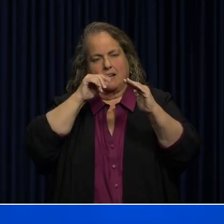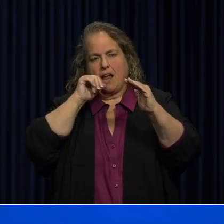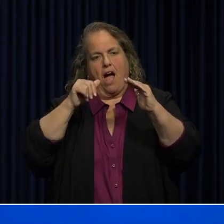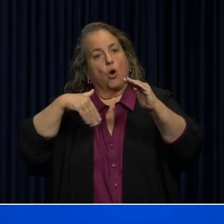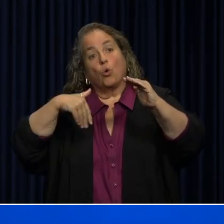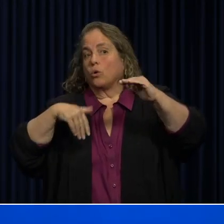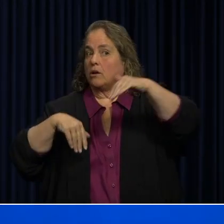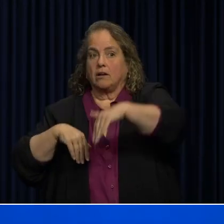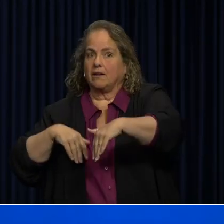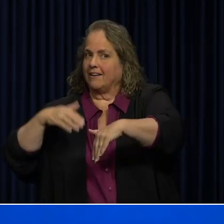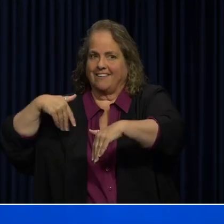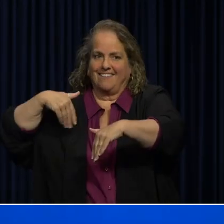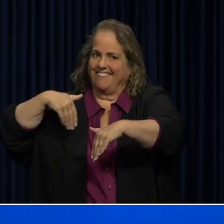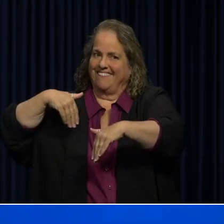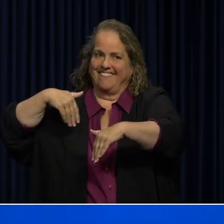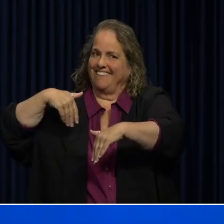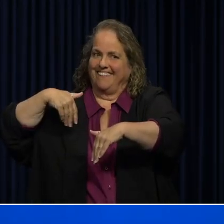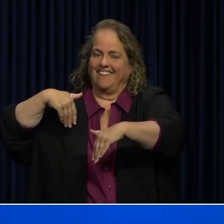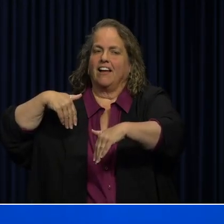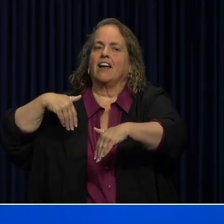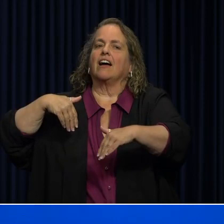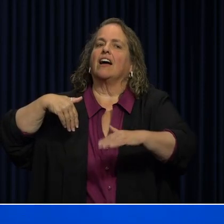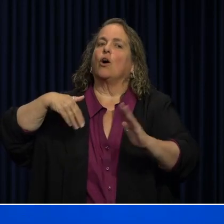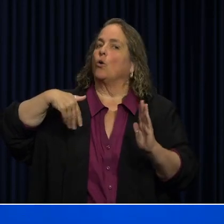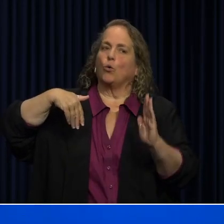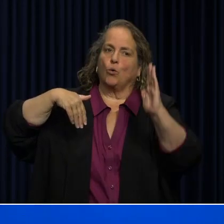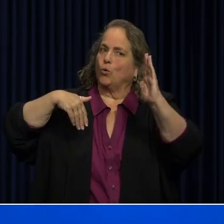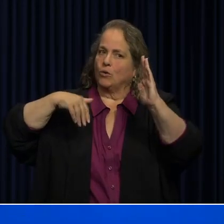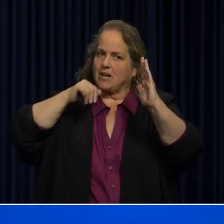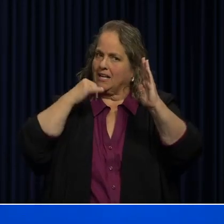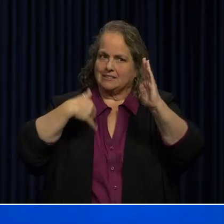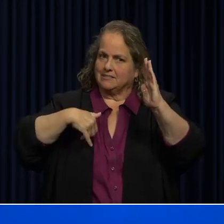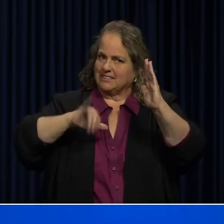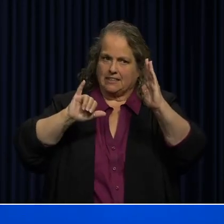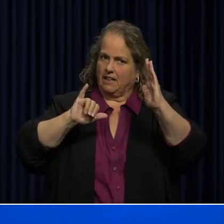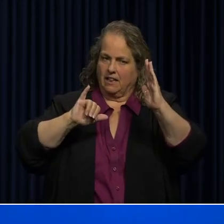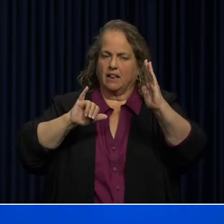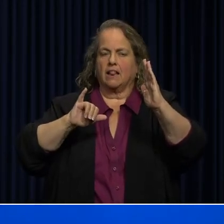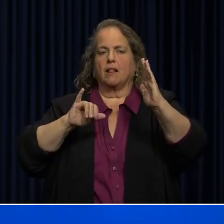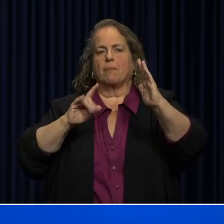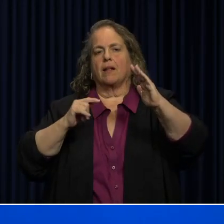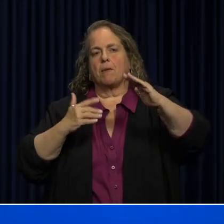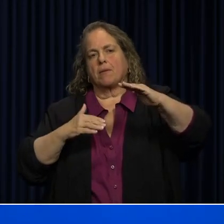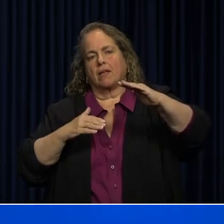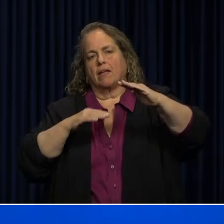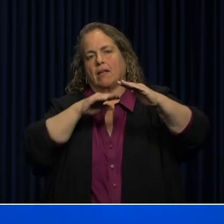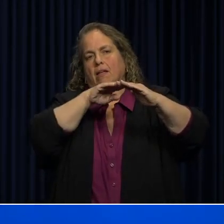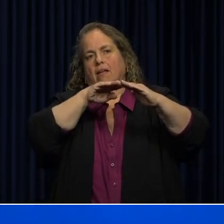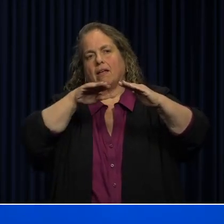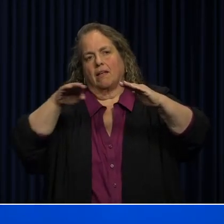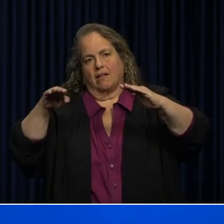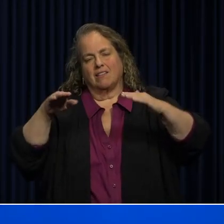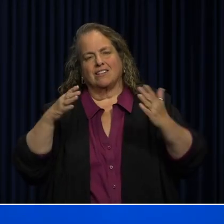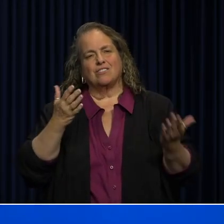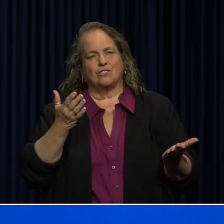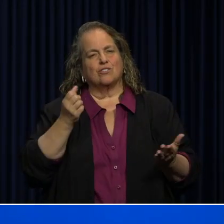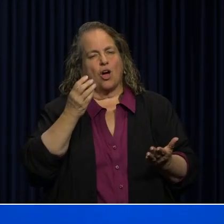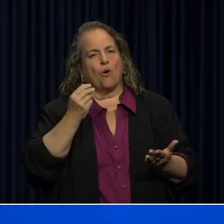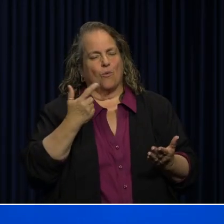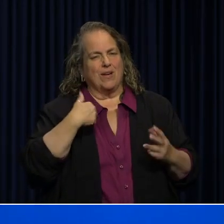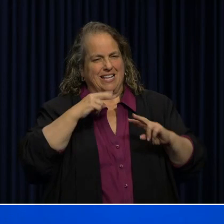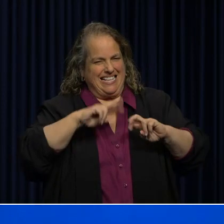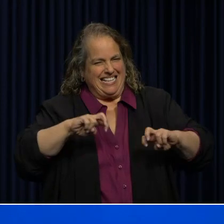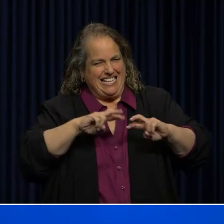that we're a month into this, it at least lets us know where we think we are, subject to what we